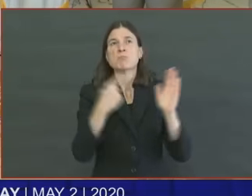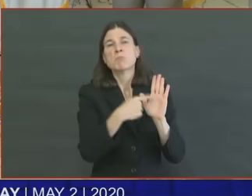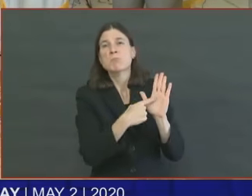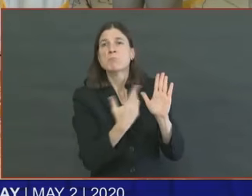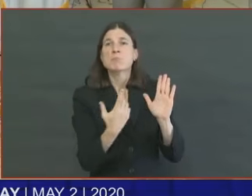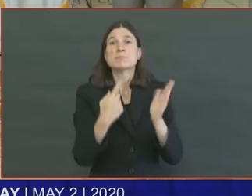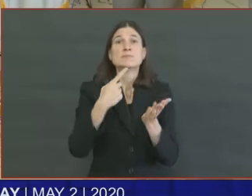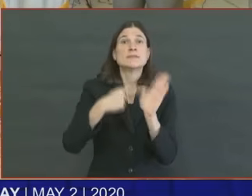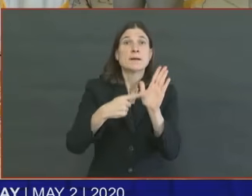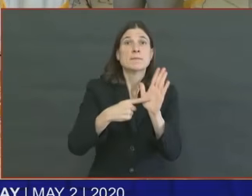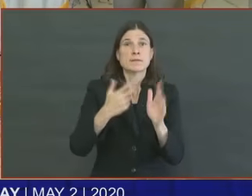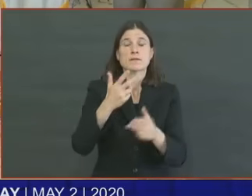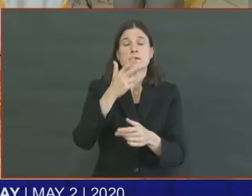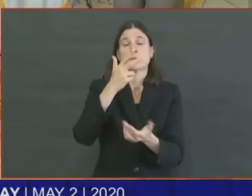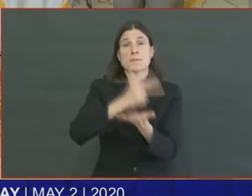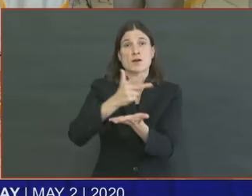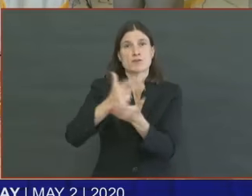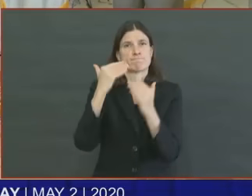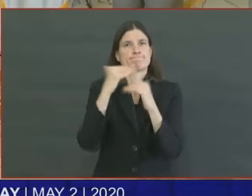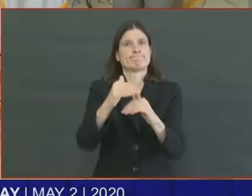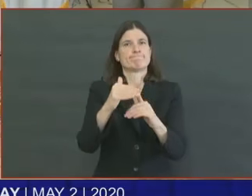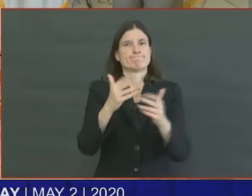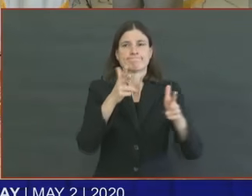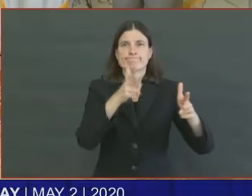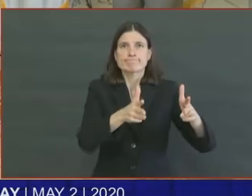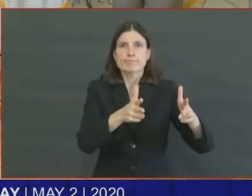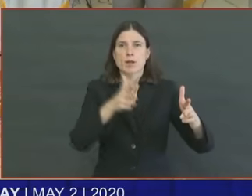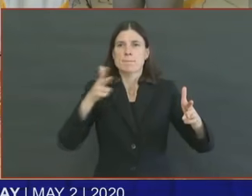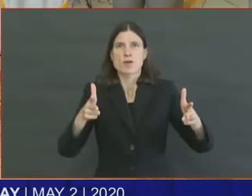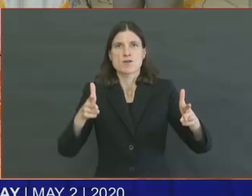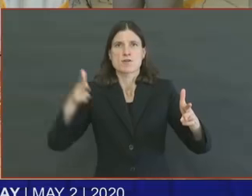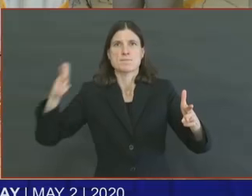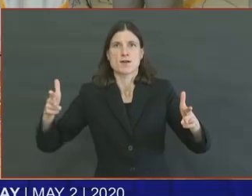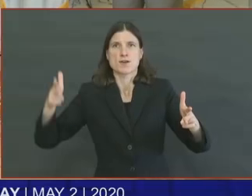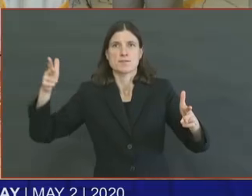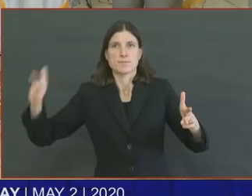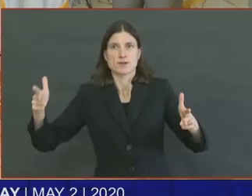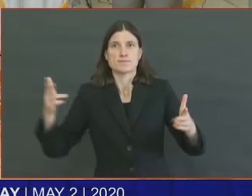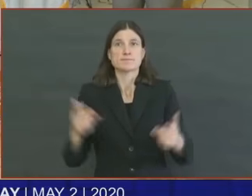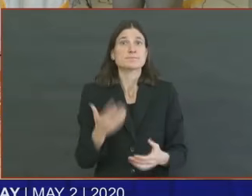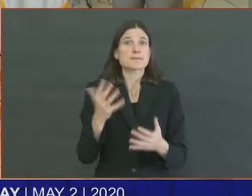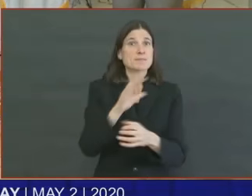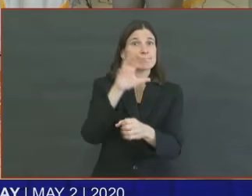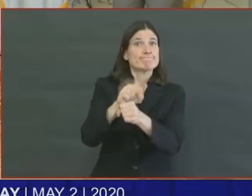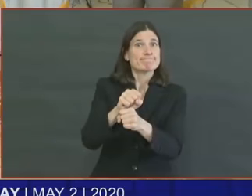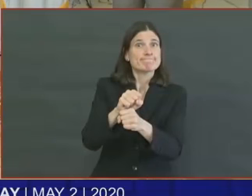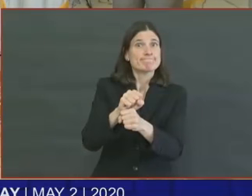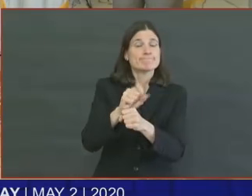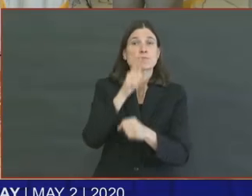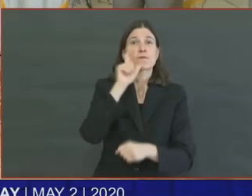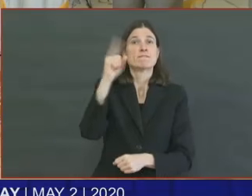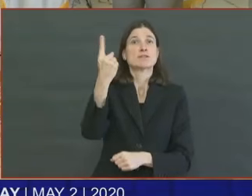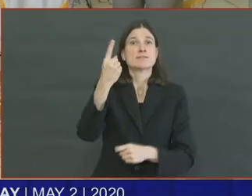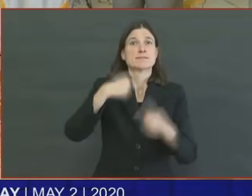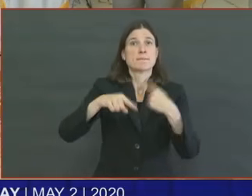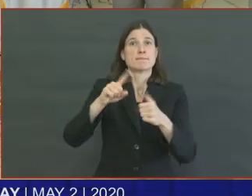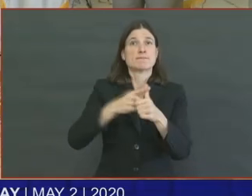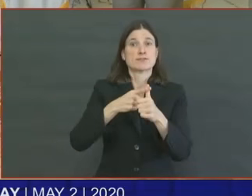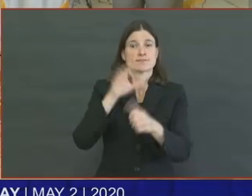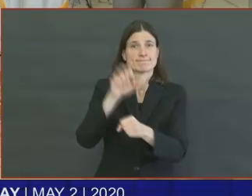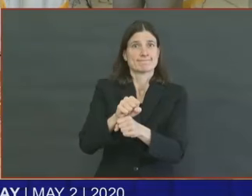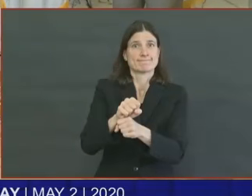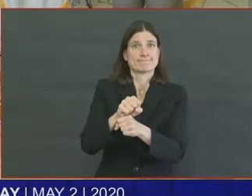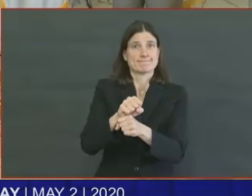any given time. We might have a reservation system. You might have to reserve a few hours at the beach.